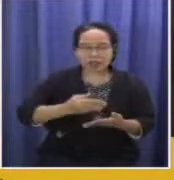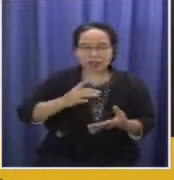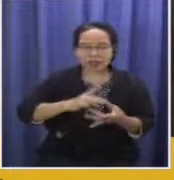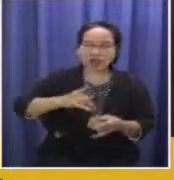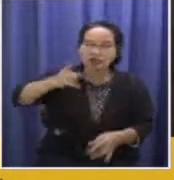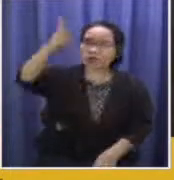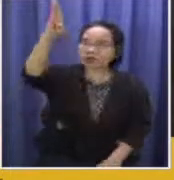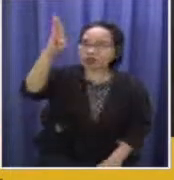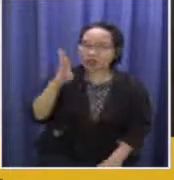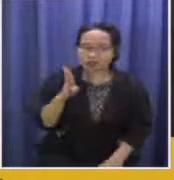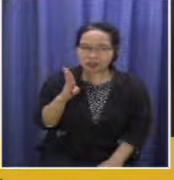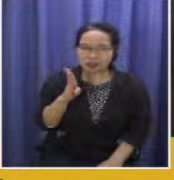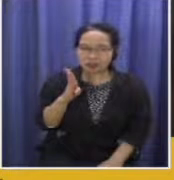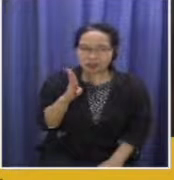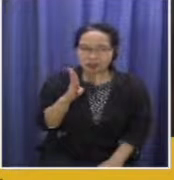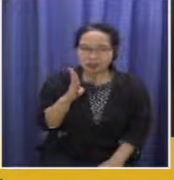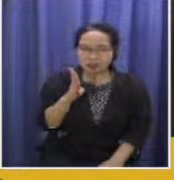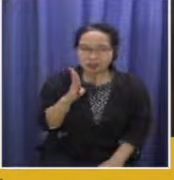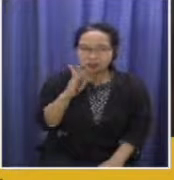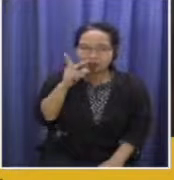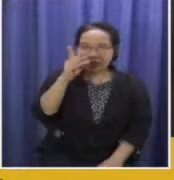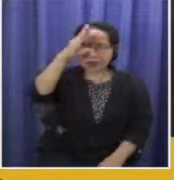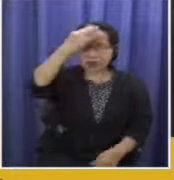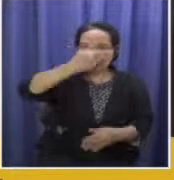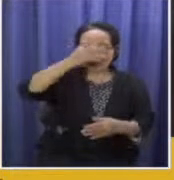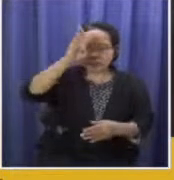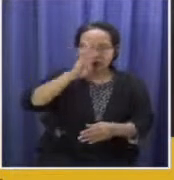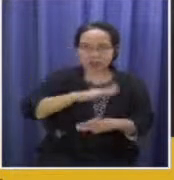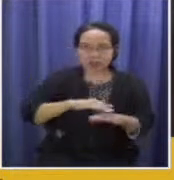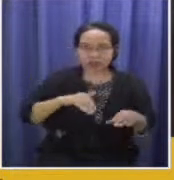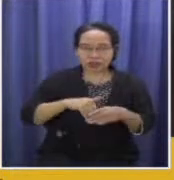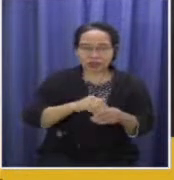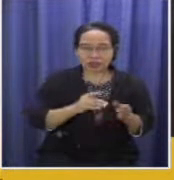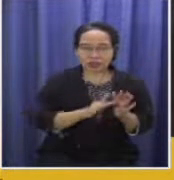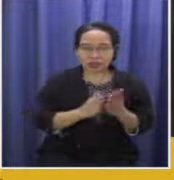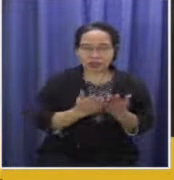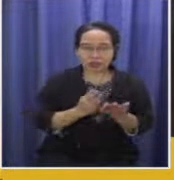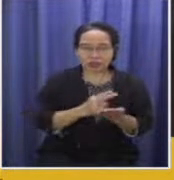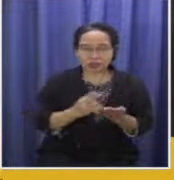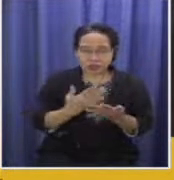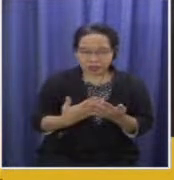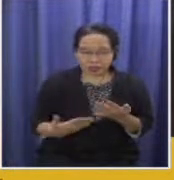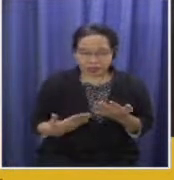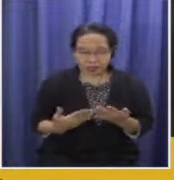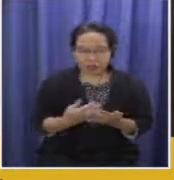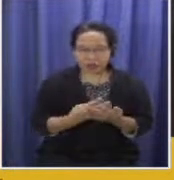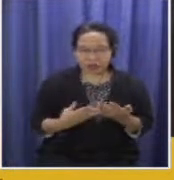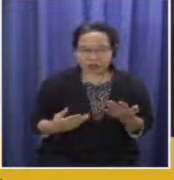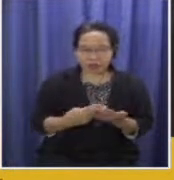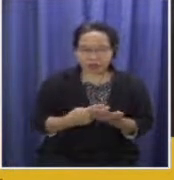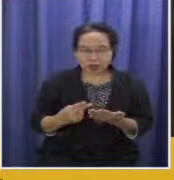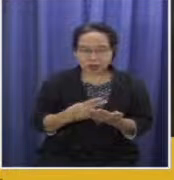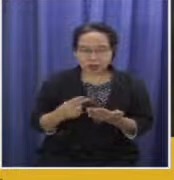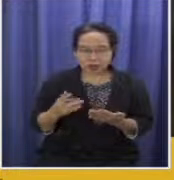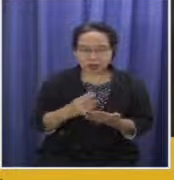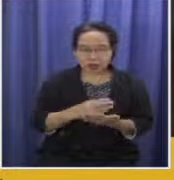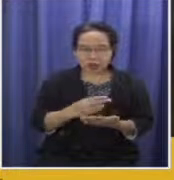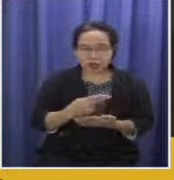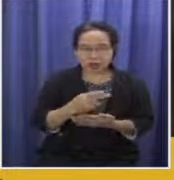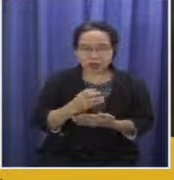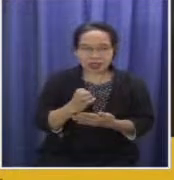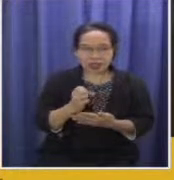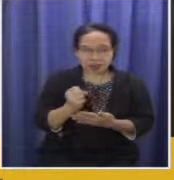the Son of God. That is called in the Bible as holy thing, something holy,